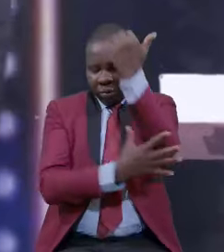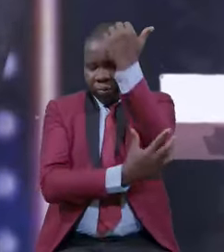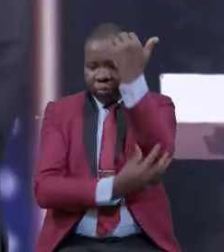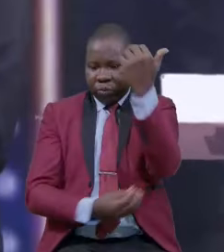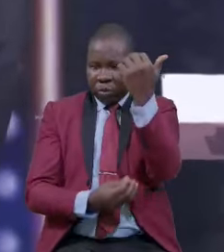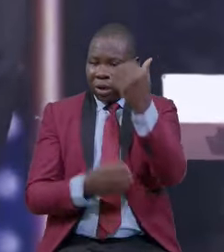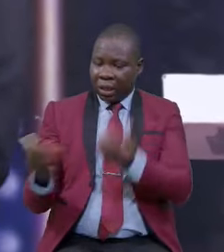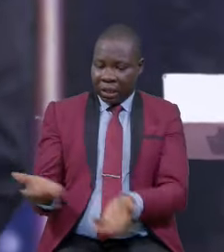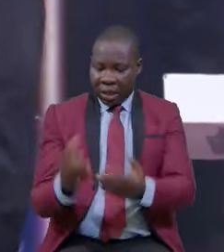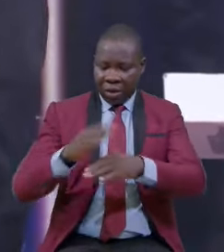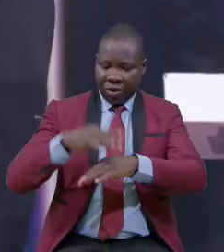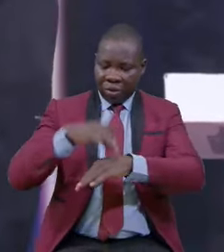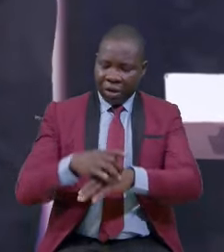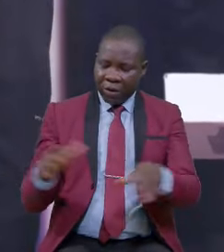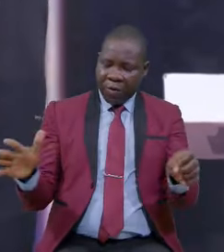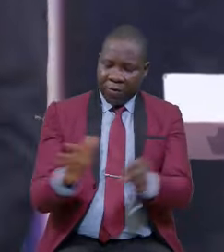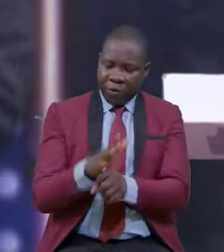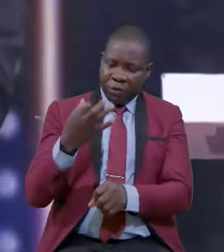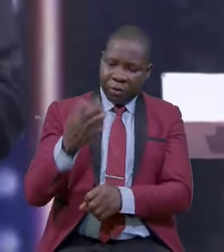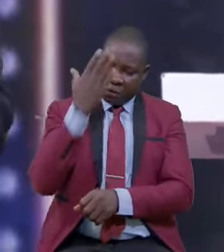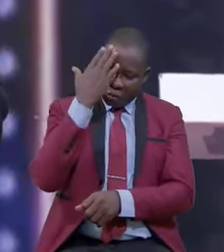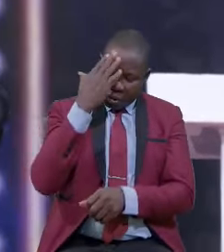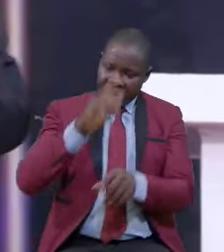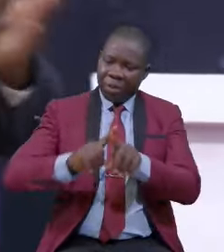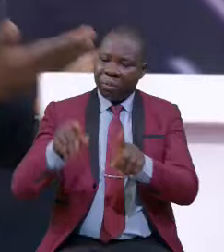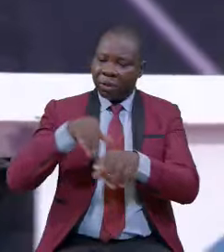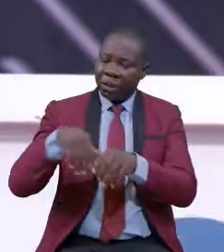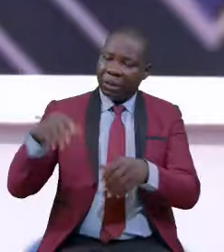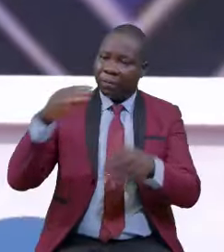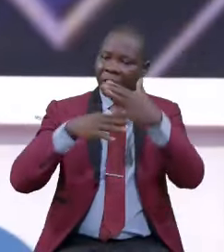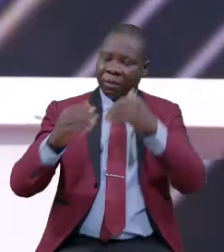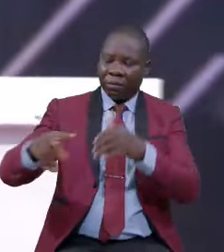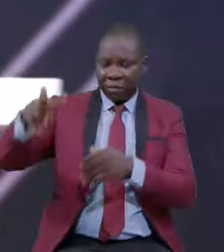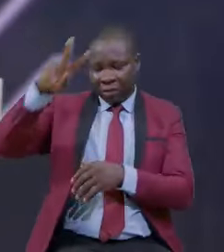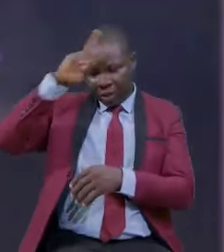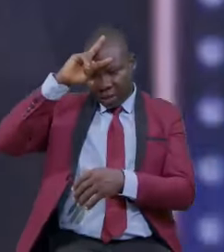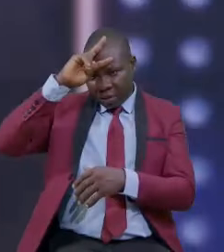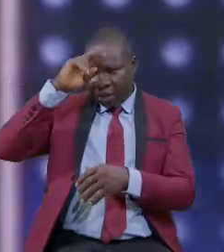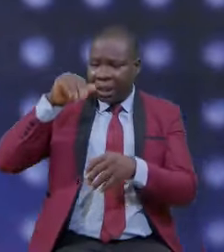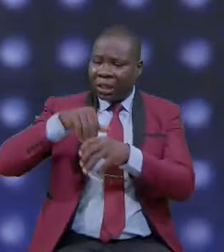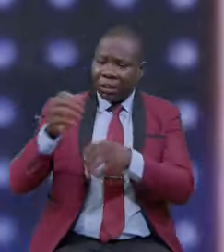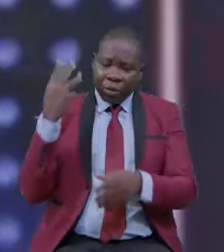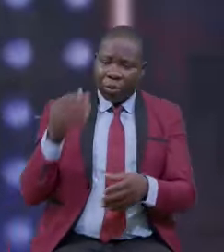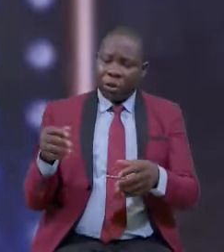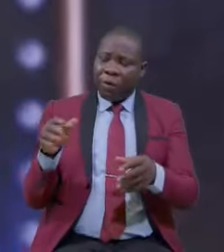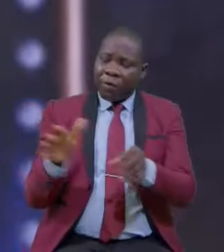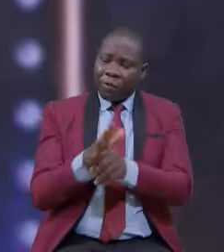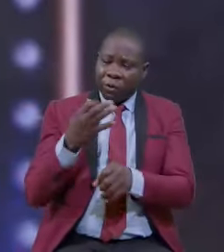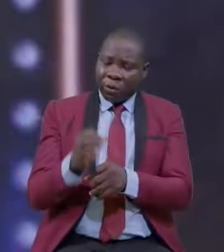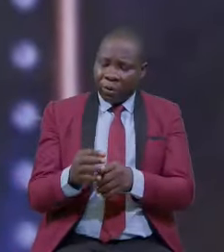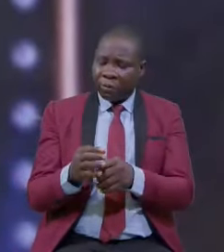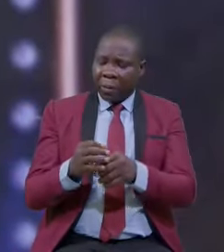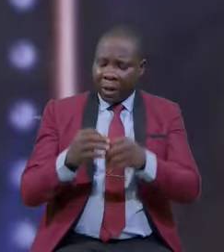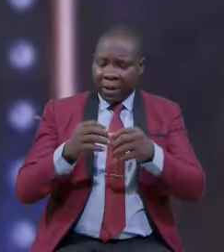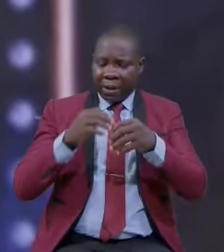so comfortable here, tormented over there. And now he's seeing, Abraham is saying to